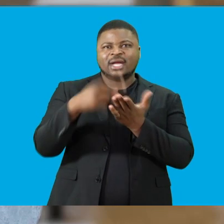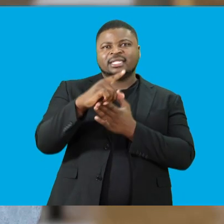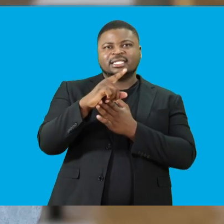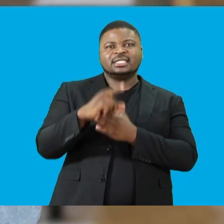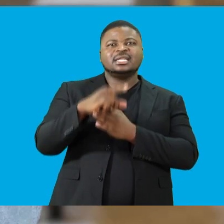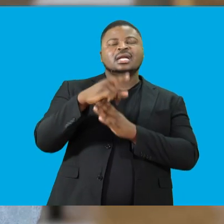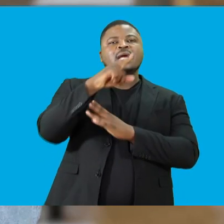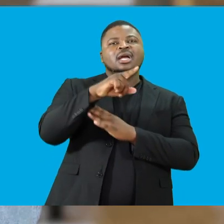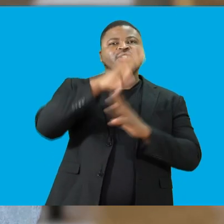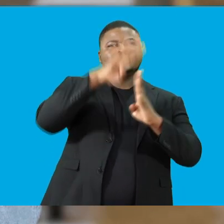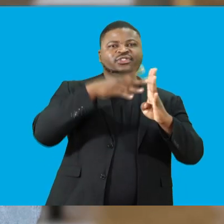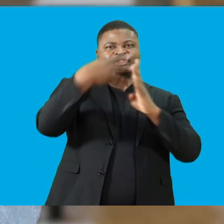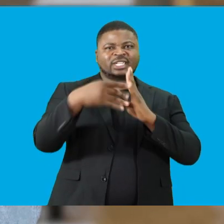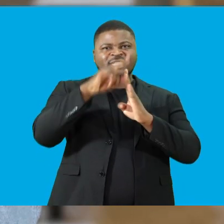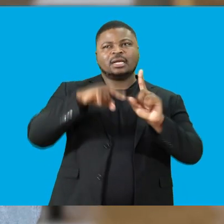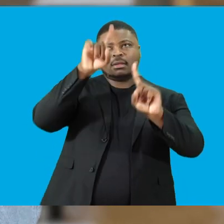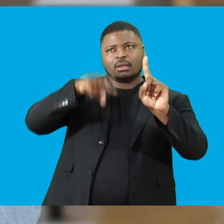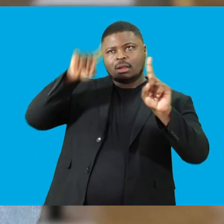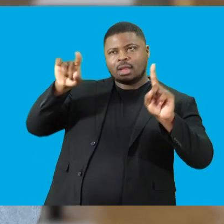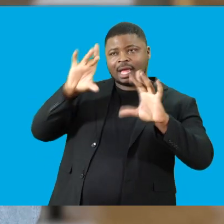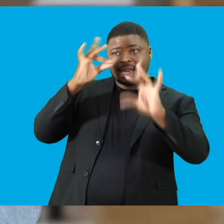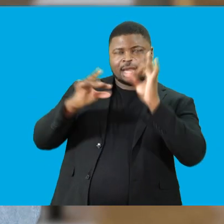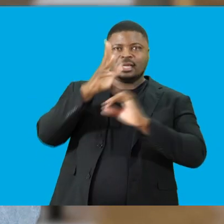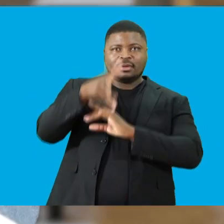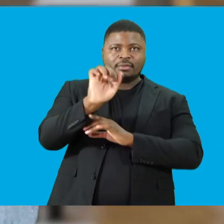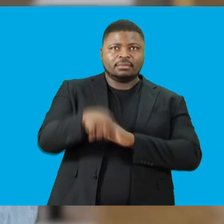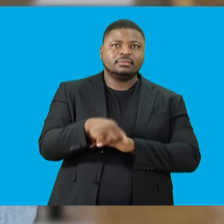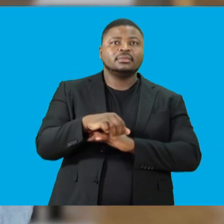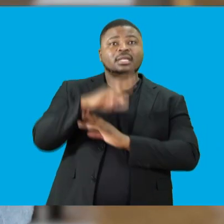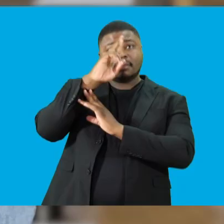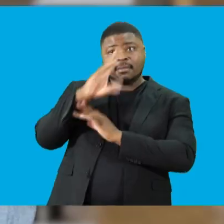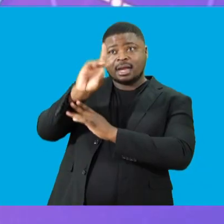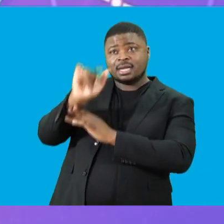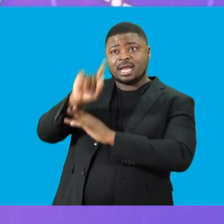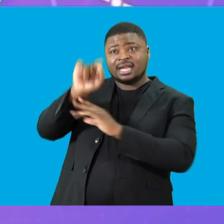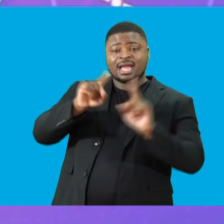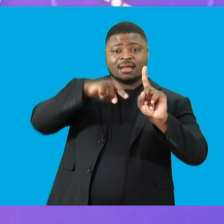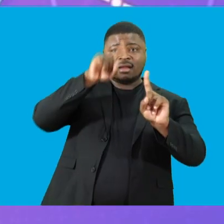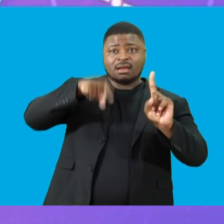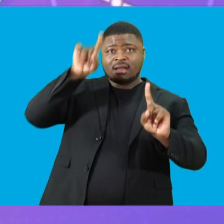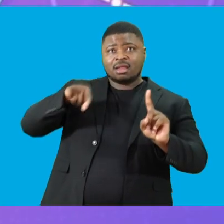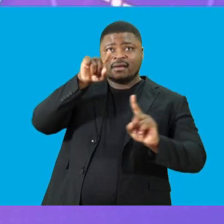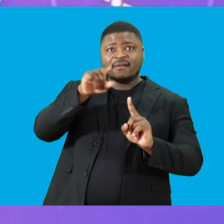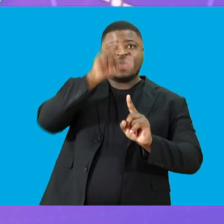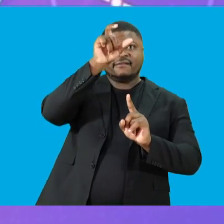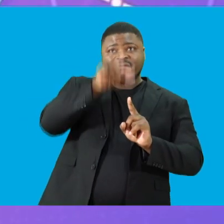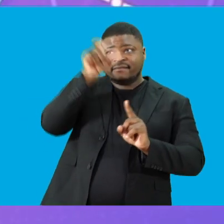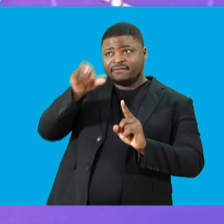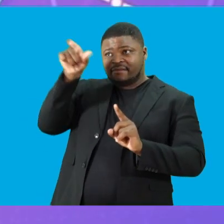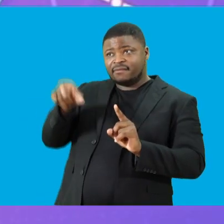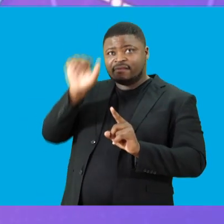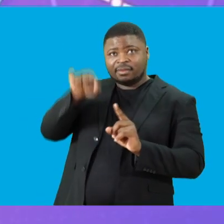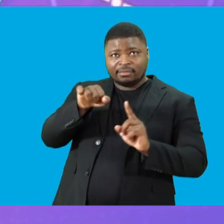know that after the process of summarizing data, we then have to represent our data on a given graph like this, which is an example of a bar